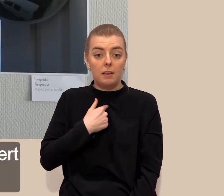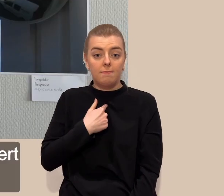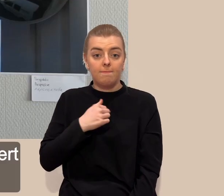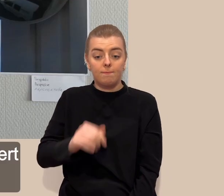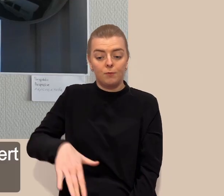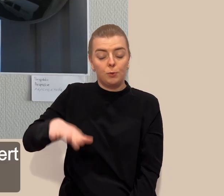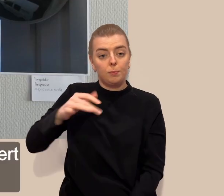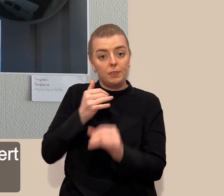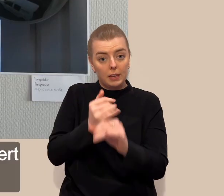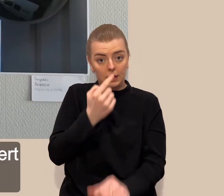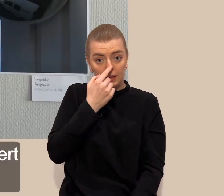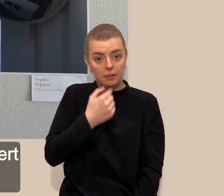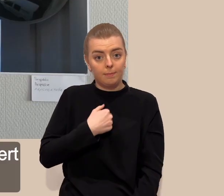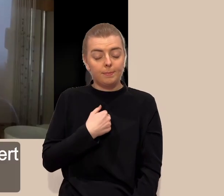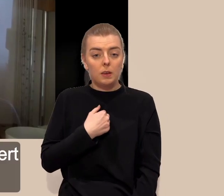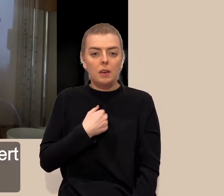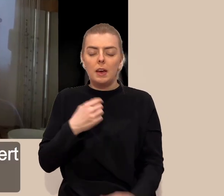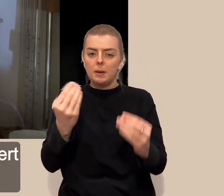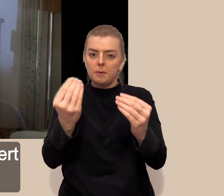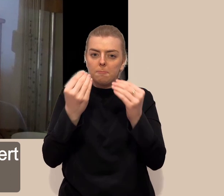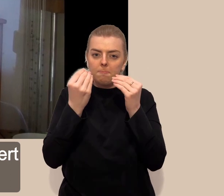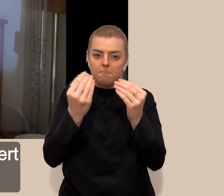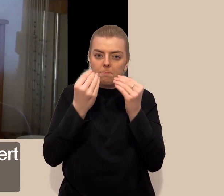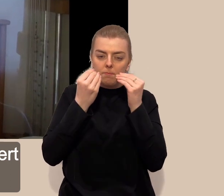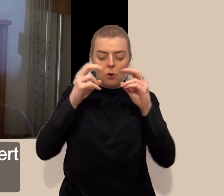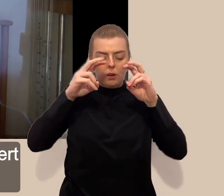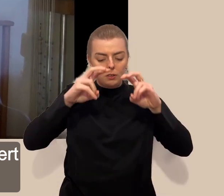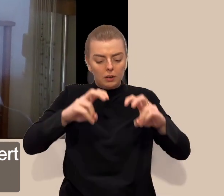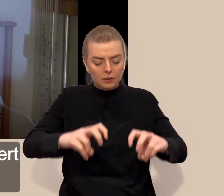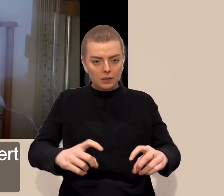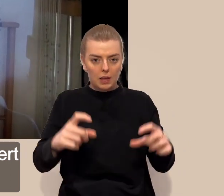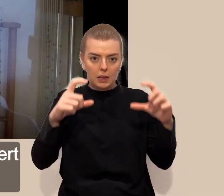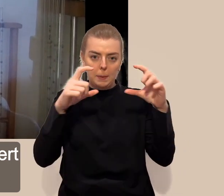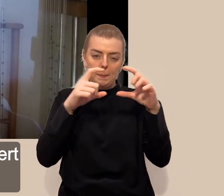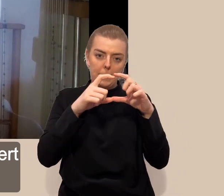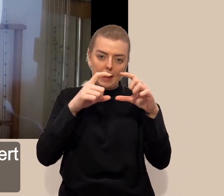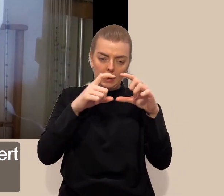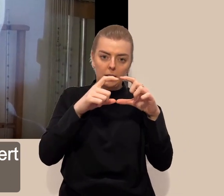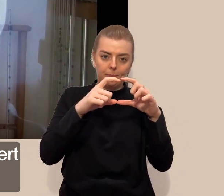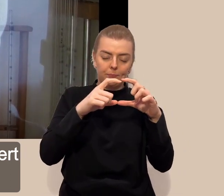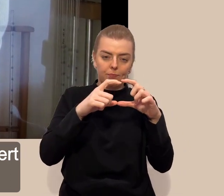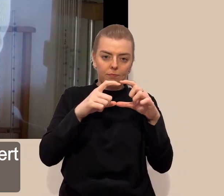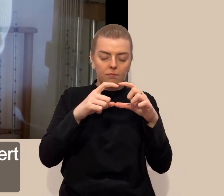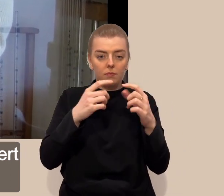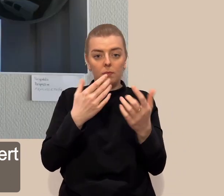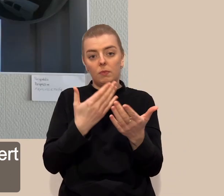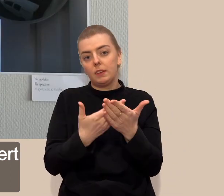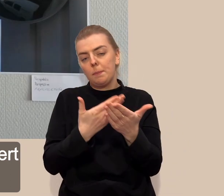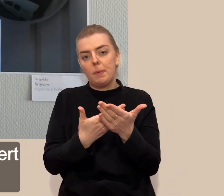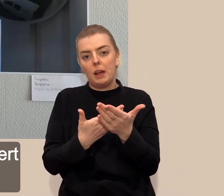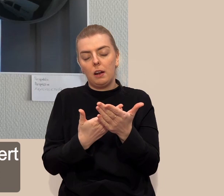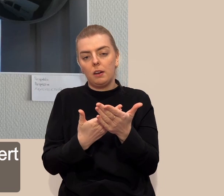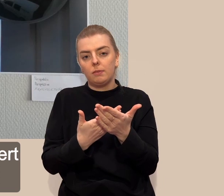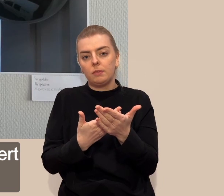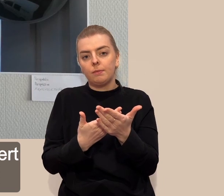Emma. And I'm from Shirklands. I've learned through the photo how to like analyze a picture.